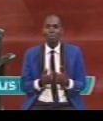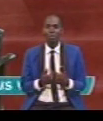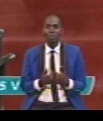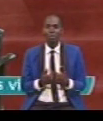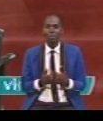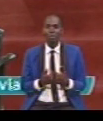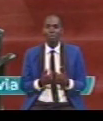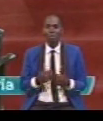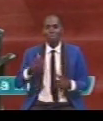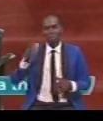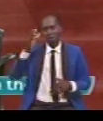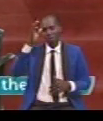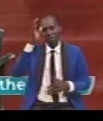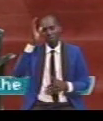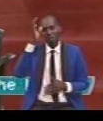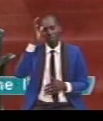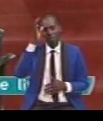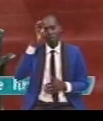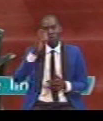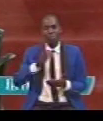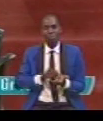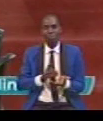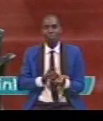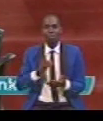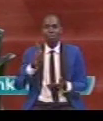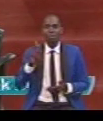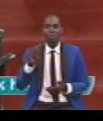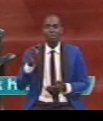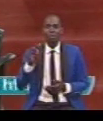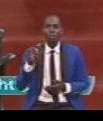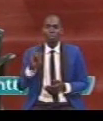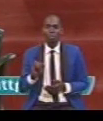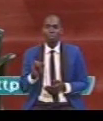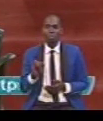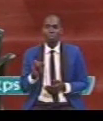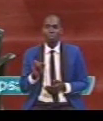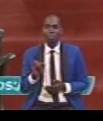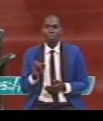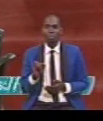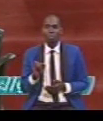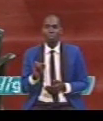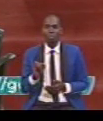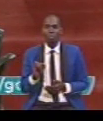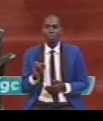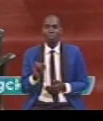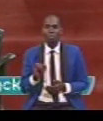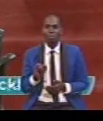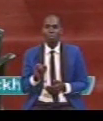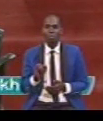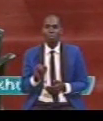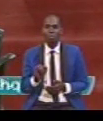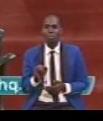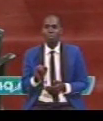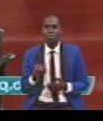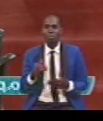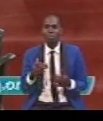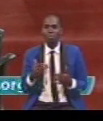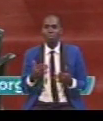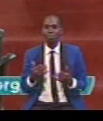our father, Dr. Kumuyi, who came to restore me. Now this time,